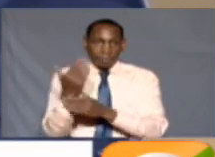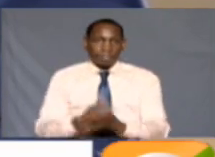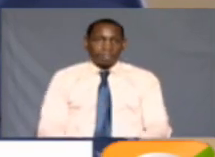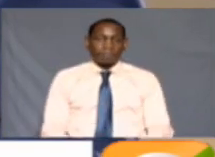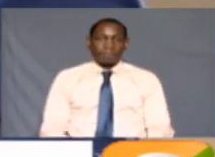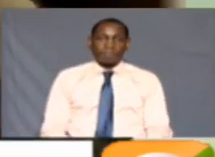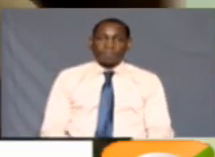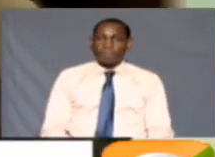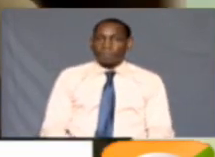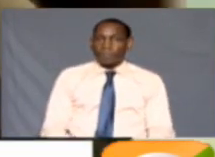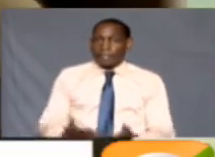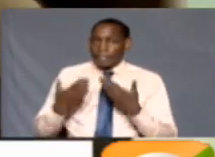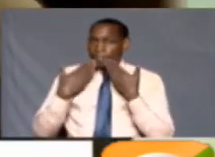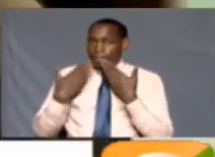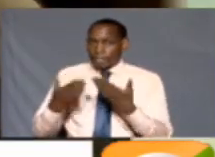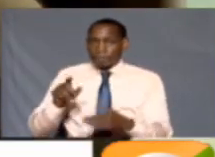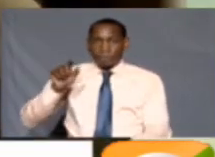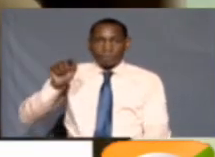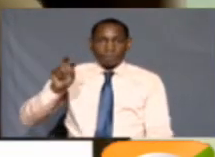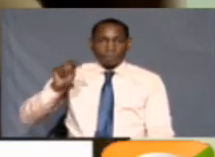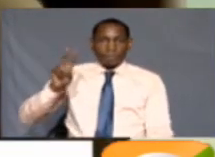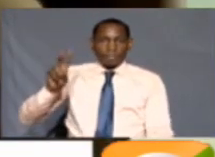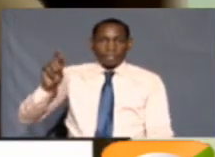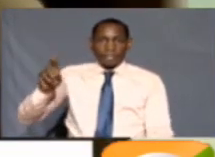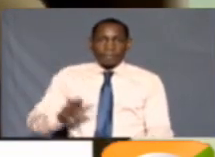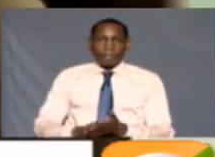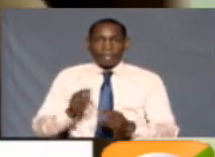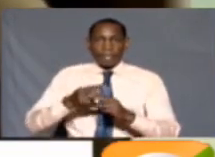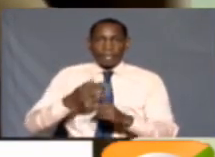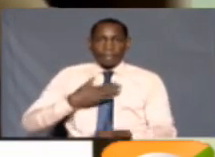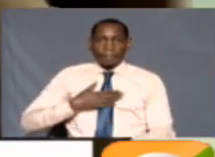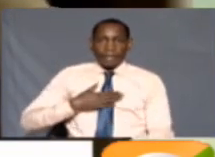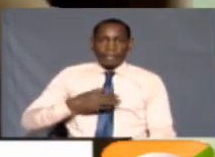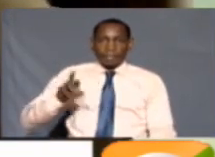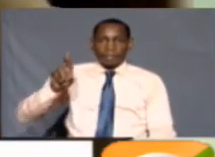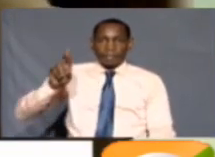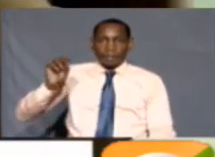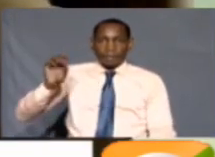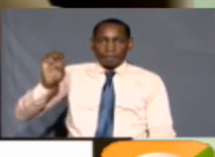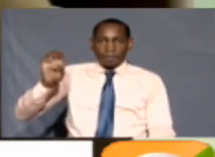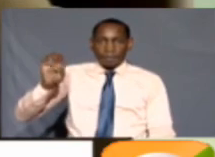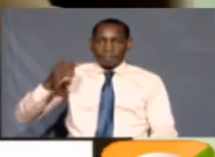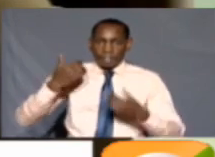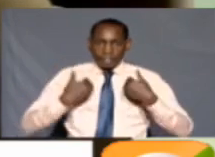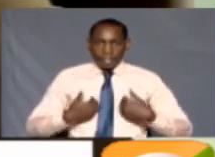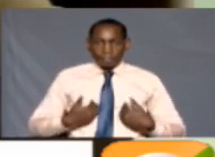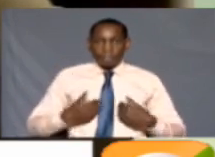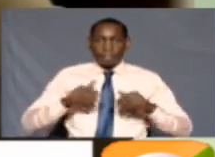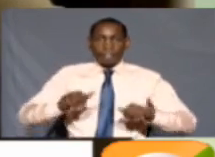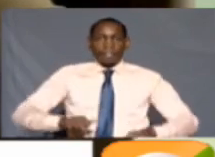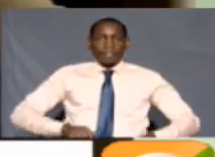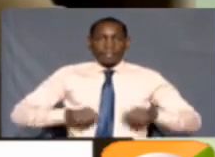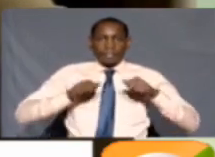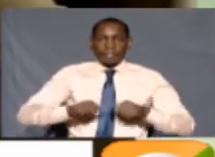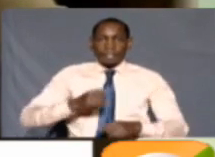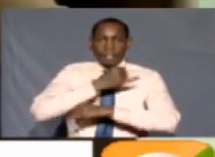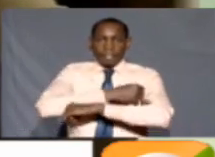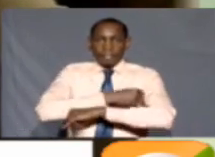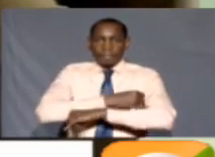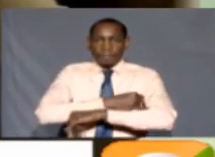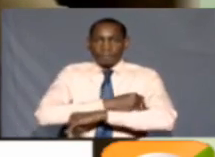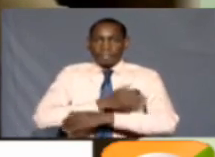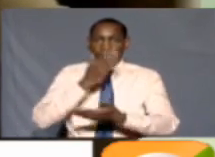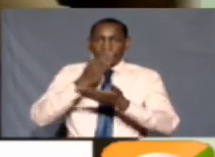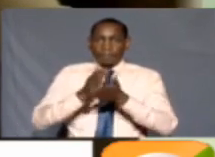Thank you, Trevor. As you've said, my name is CPA Rose Mwaura. I'm the chairman of the Institute of Certified